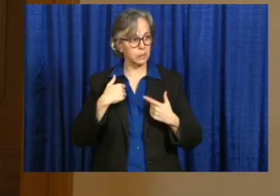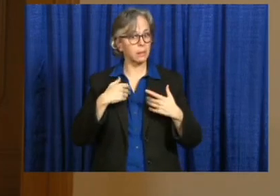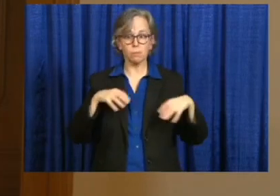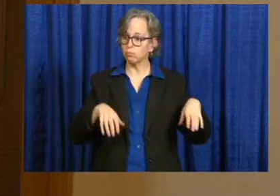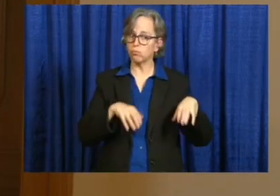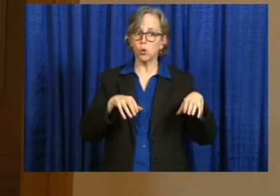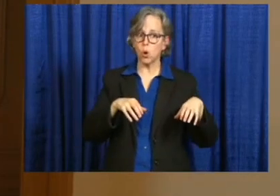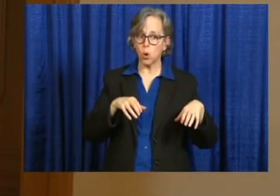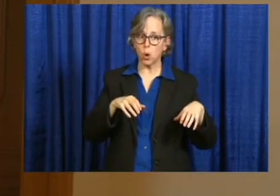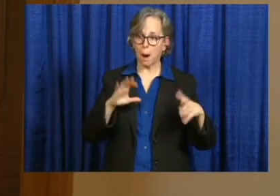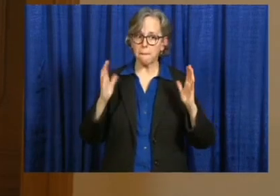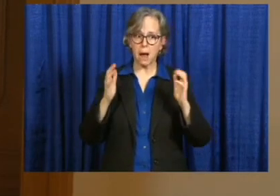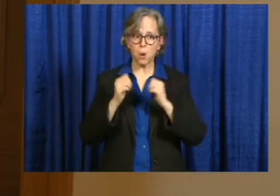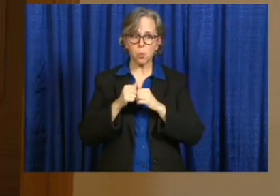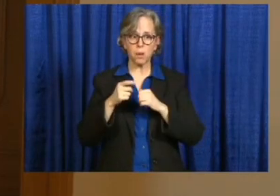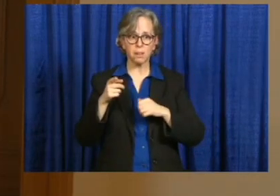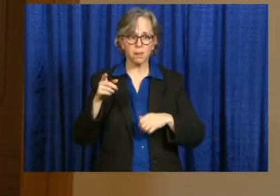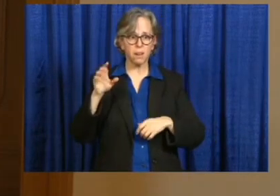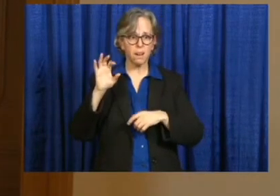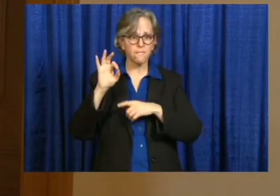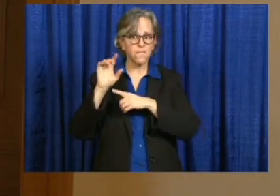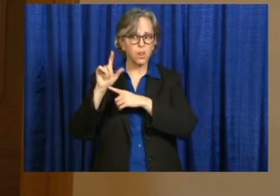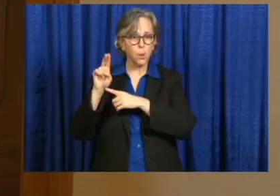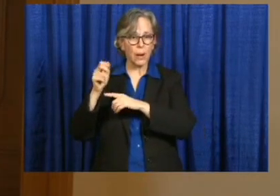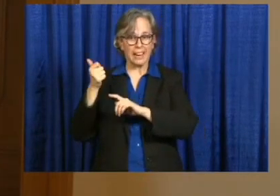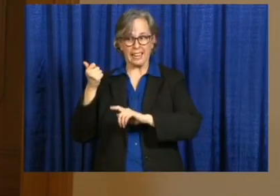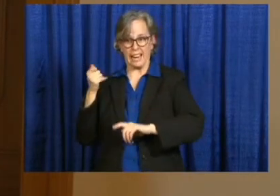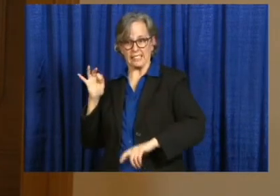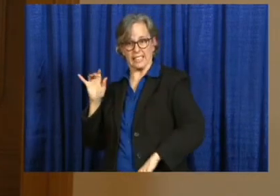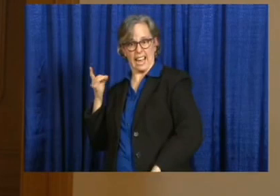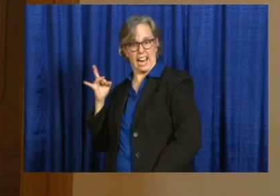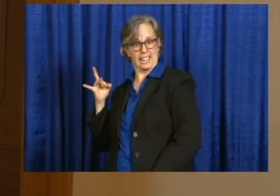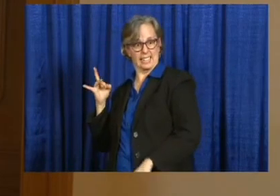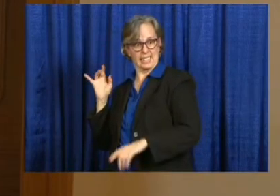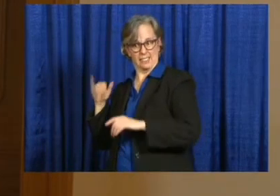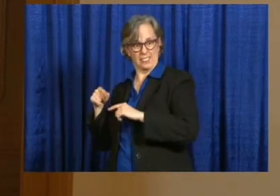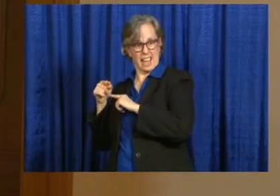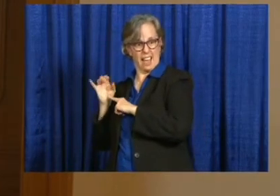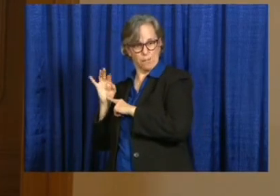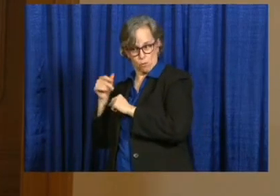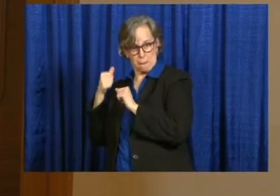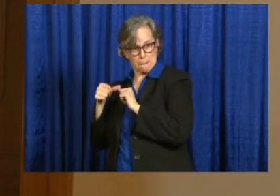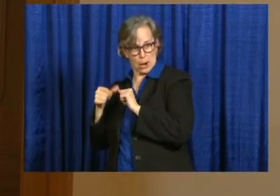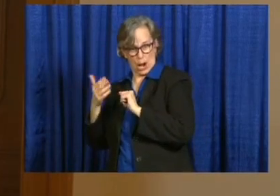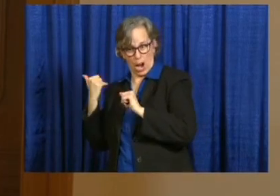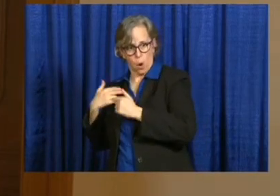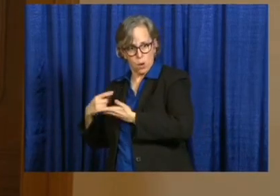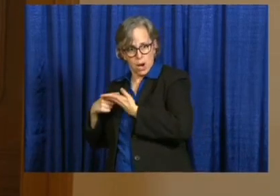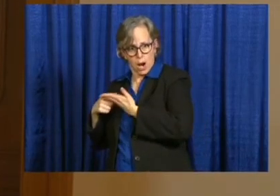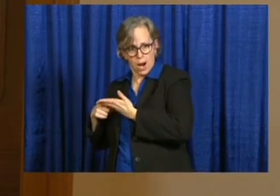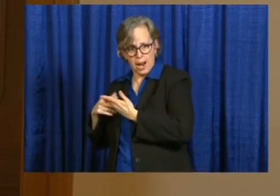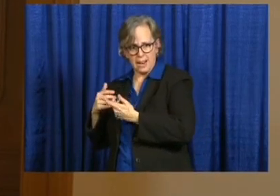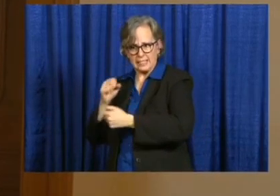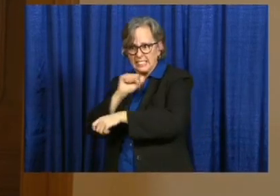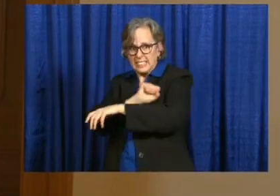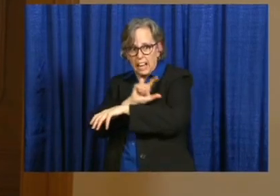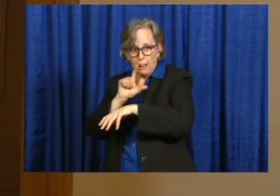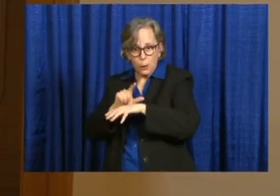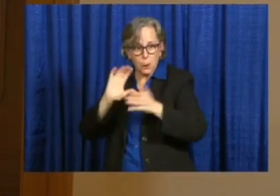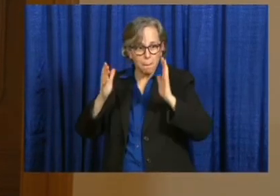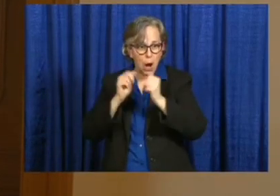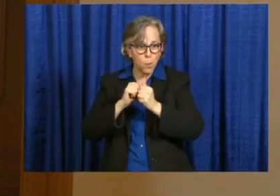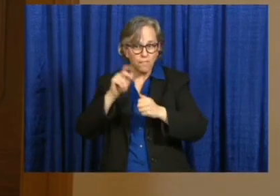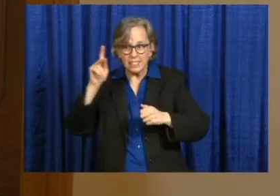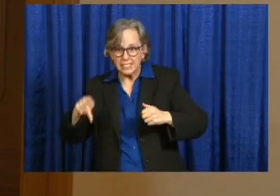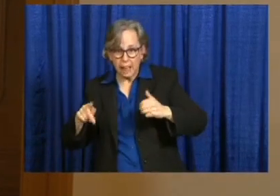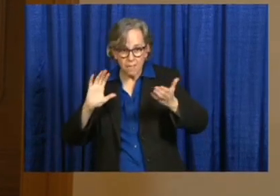influenza outbreak of 1918. If you remember, we talked a lot about being St. Louis and not Philadelphia, although